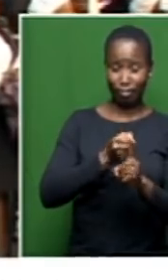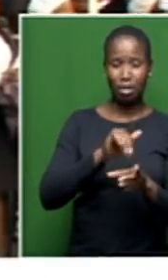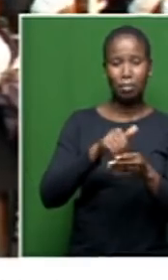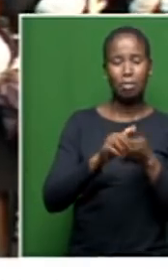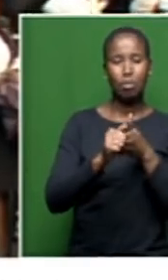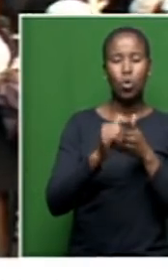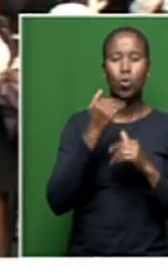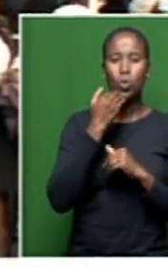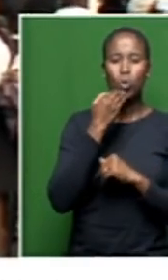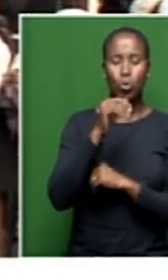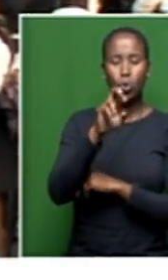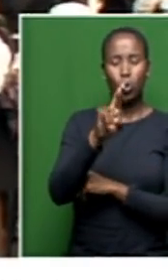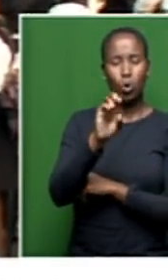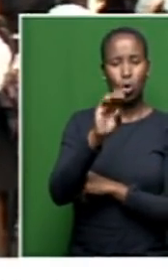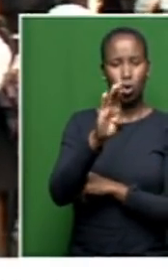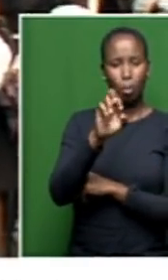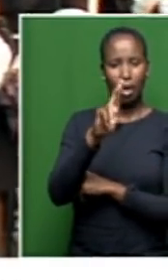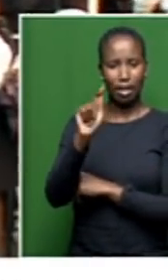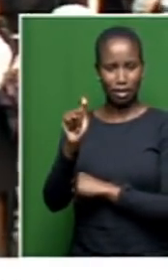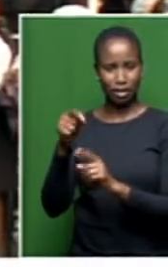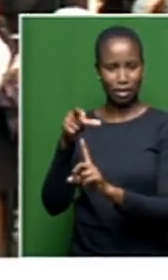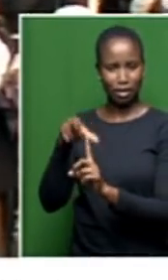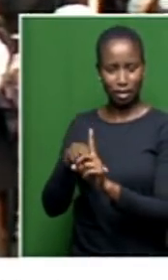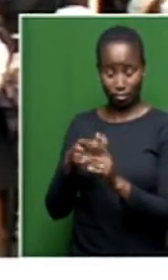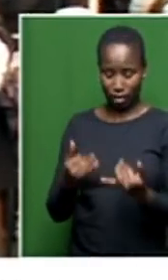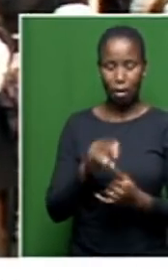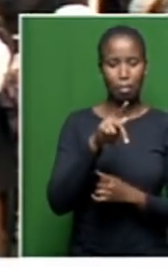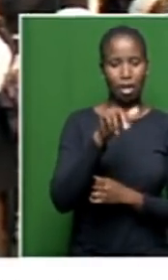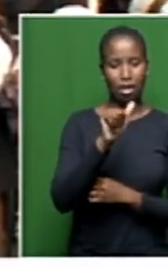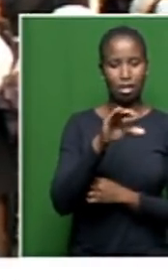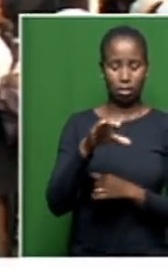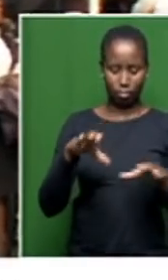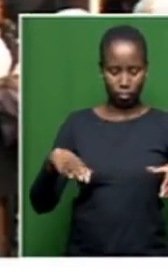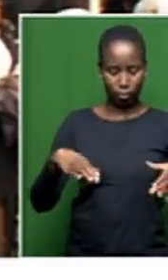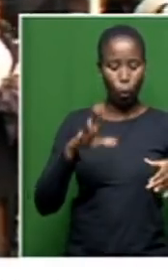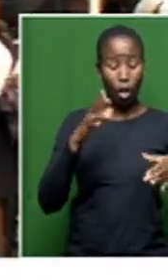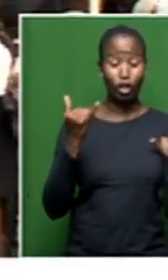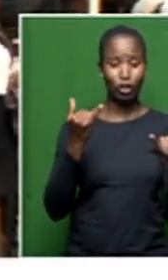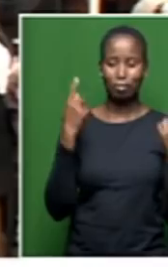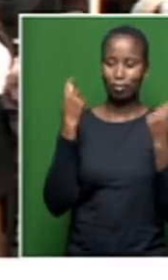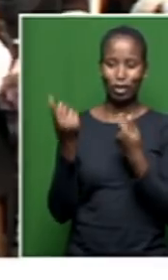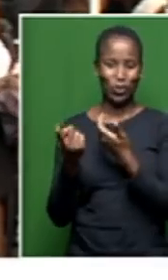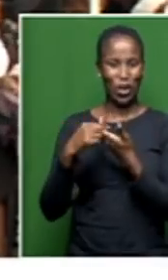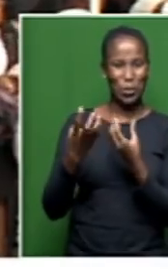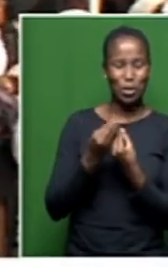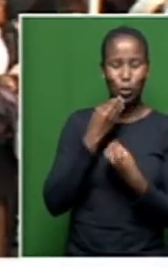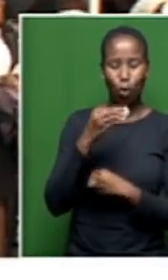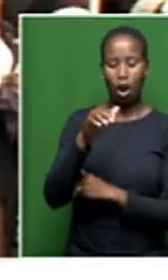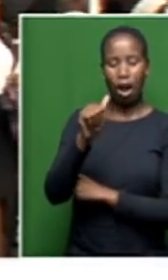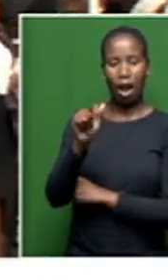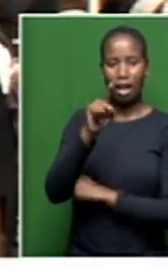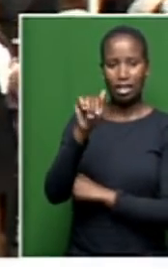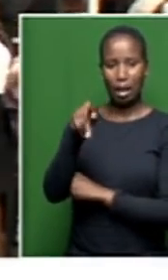Mangali Sosobukwe. And today we understand that the PAC will be jointly commemorating this day with AZAPO. And of course, they are here at